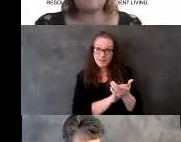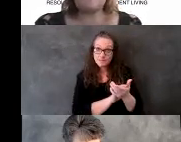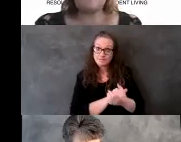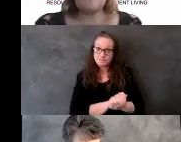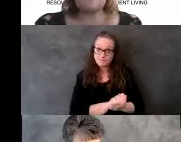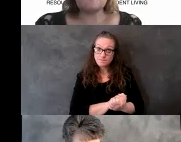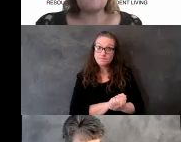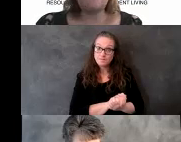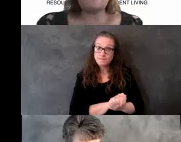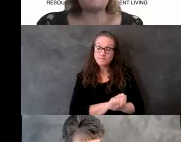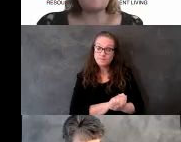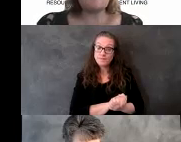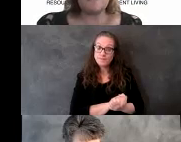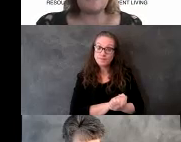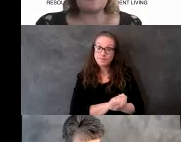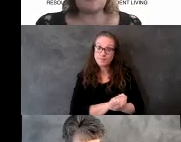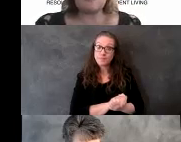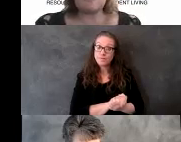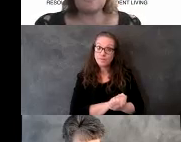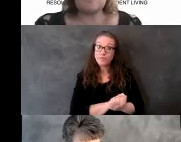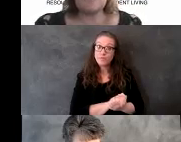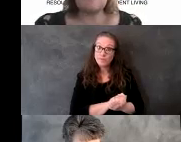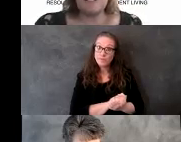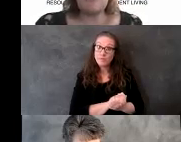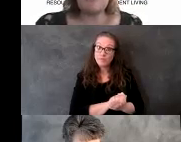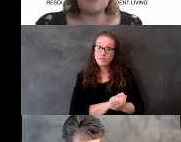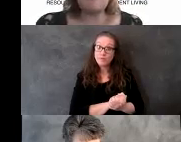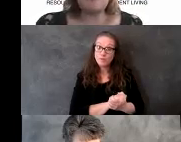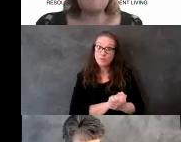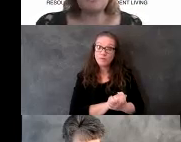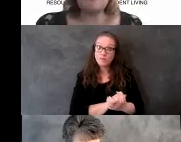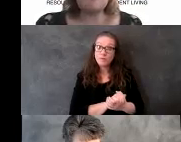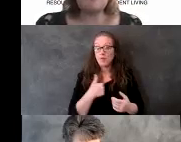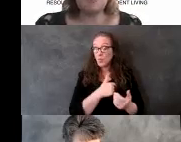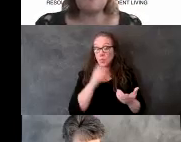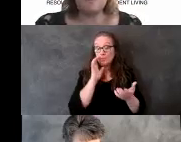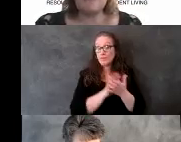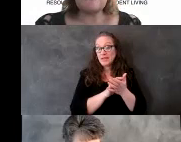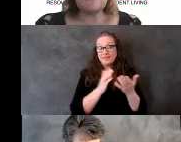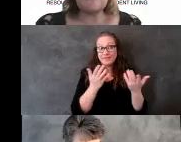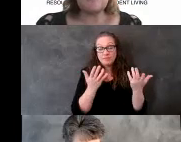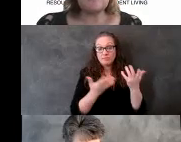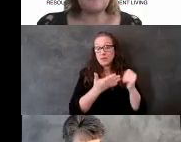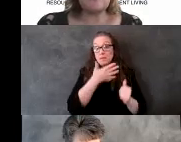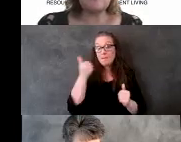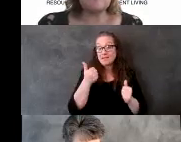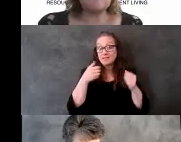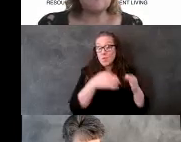that the best way to make, the perfect human race was